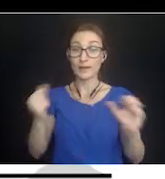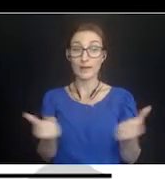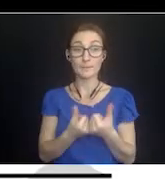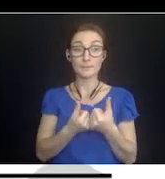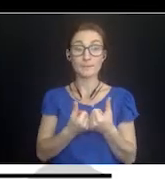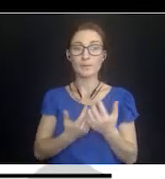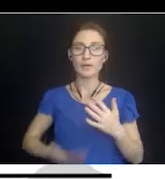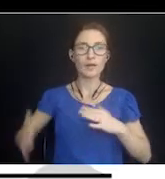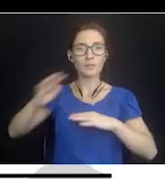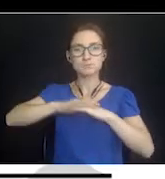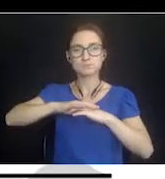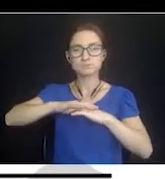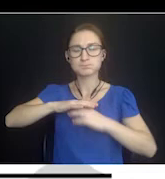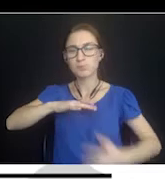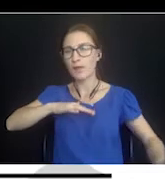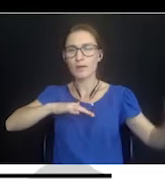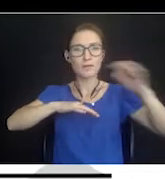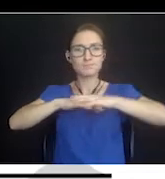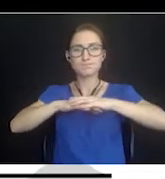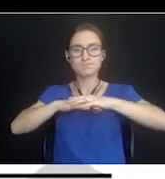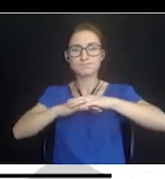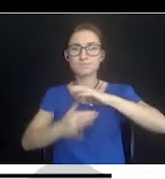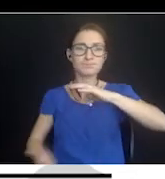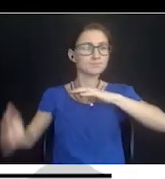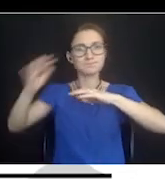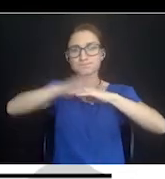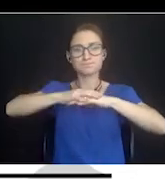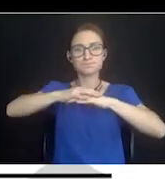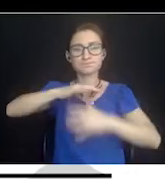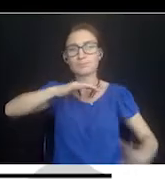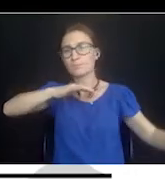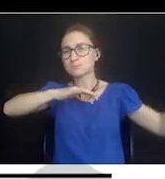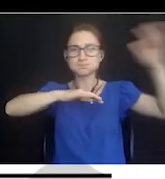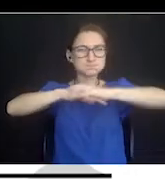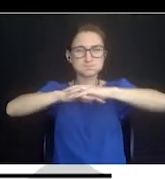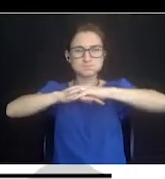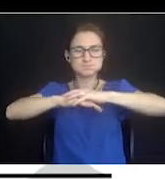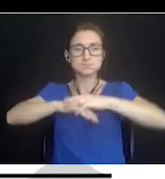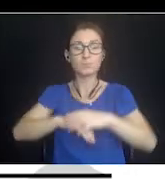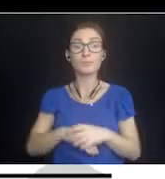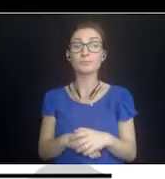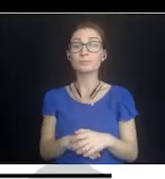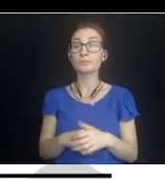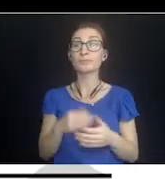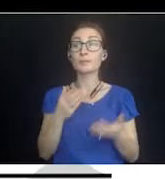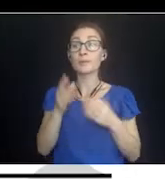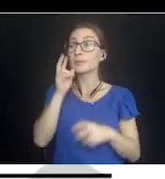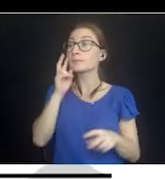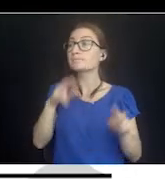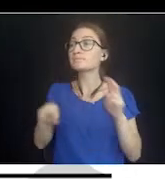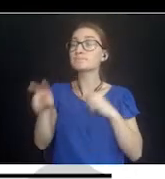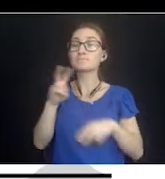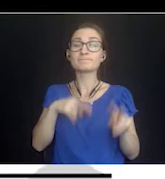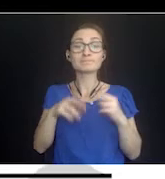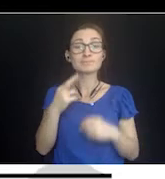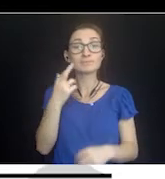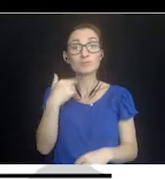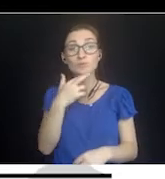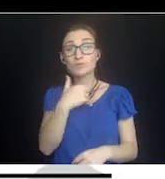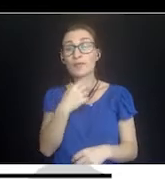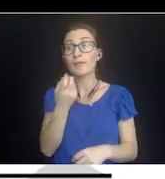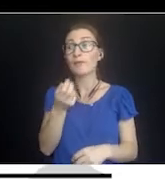and of difficulty that we accumulate throughout our lives. And yet, you might look out